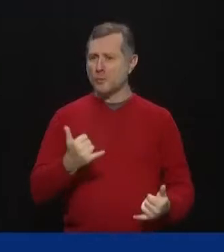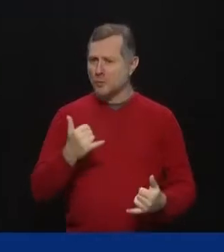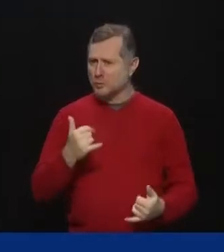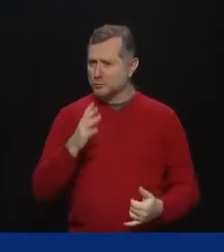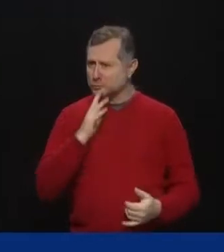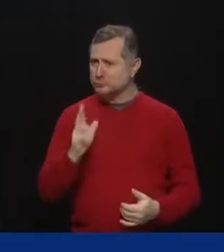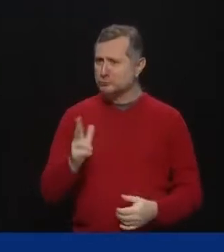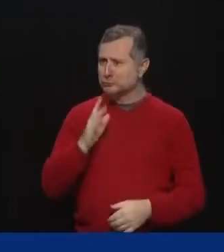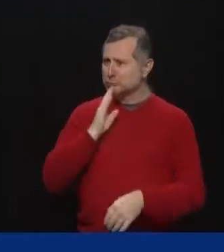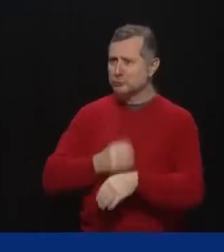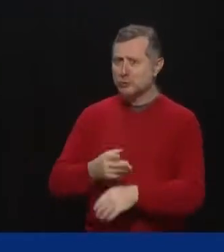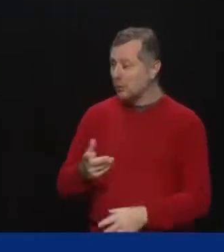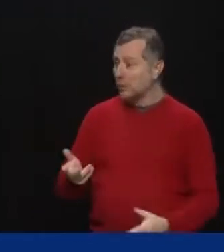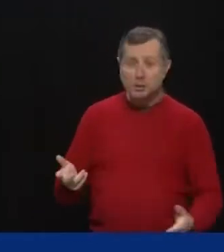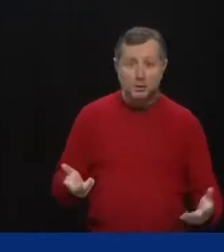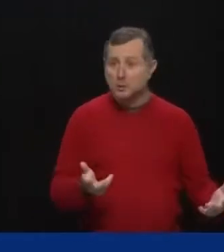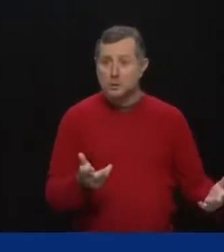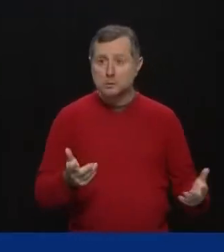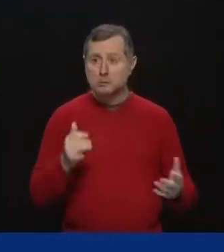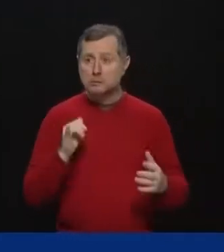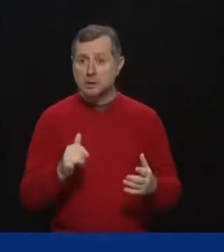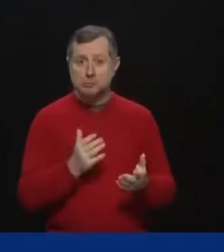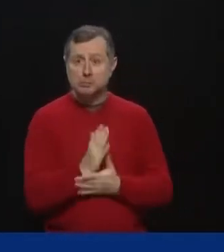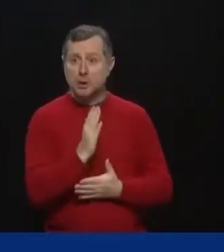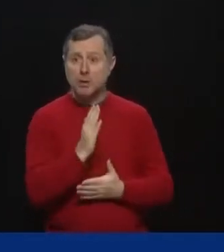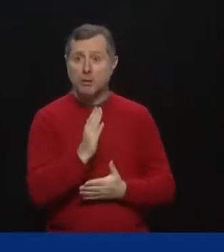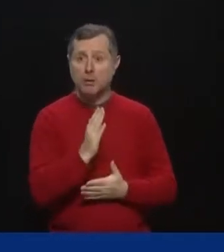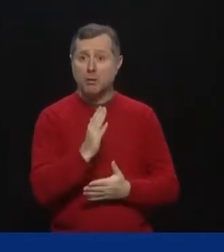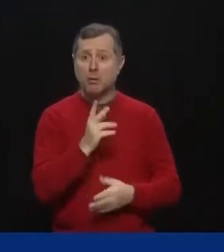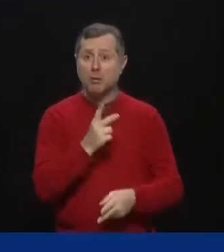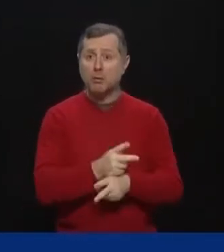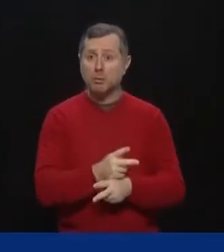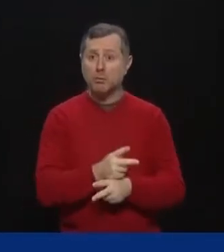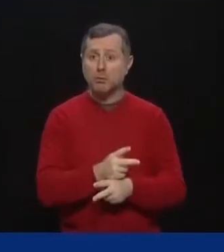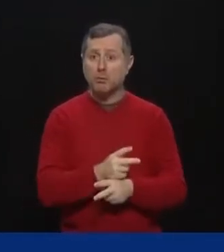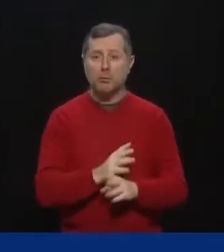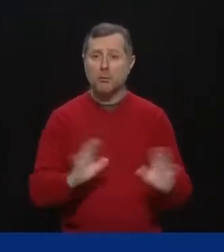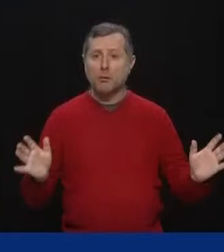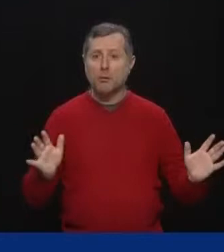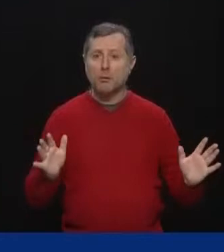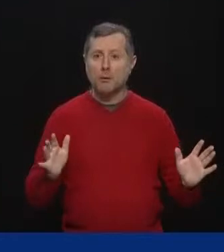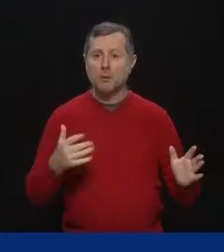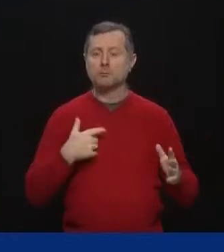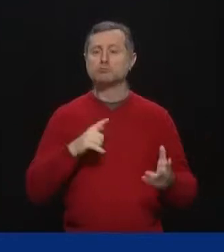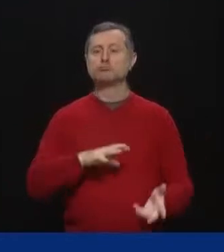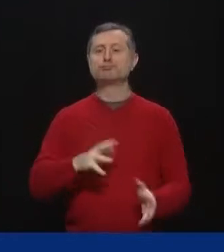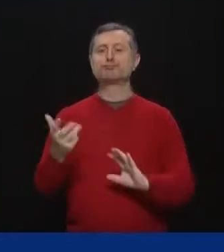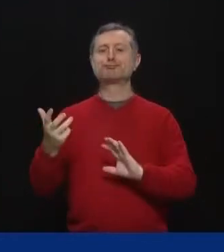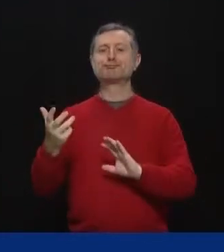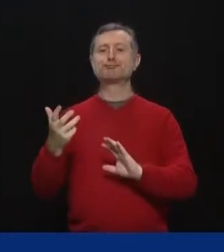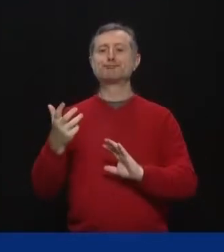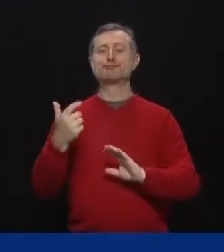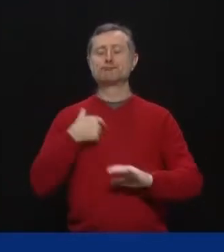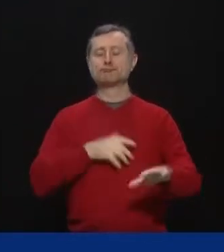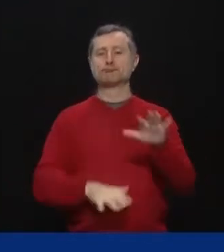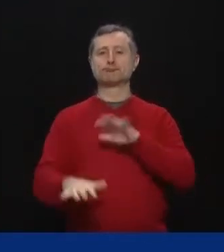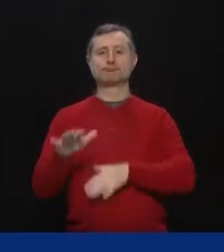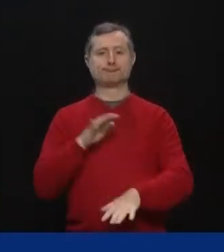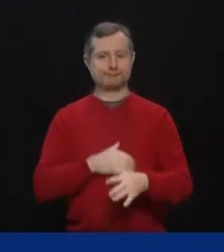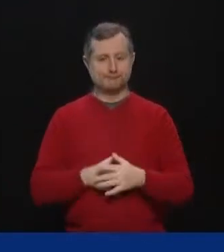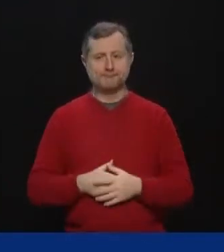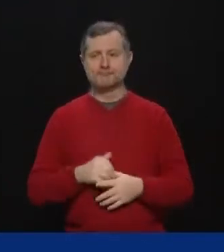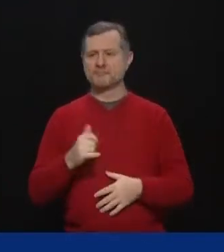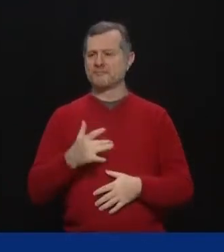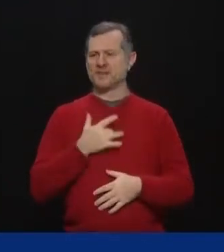all of a sudden, that sense of security we once had in our nation has been ripped apart, shredded. The security blanket